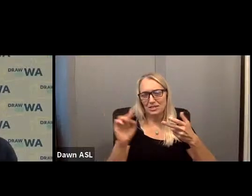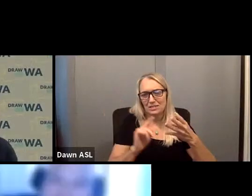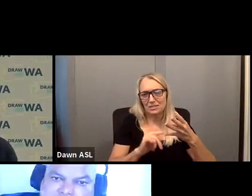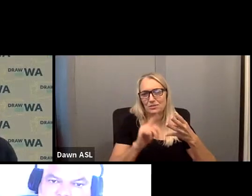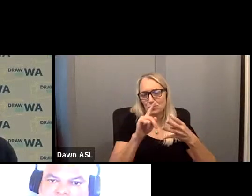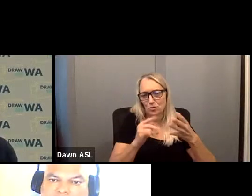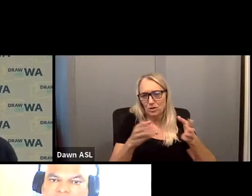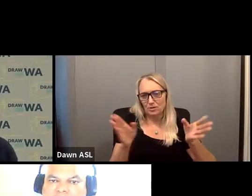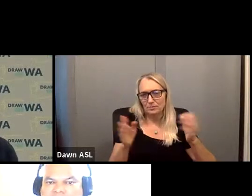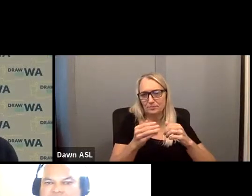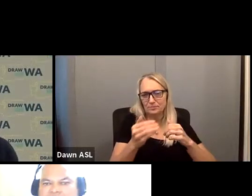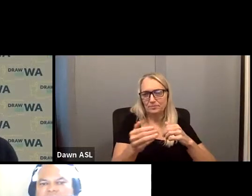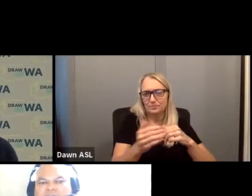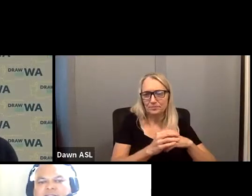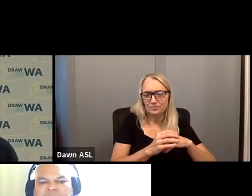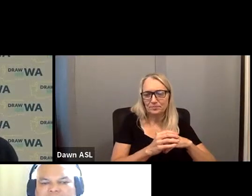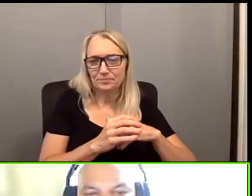testimony.